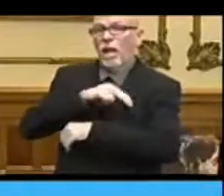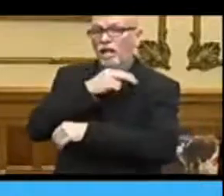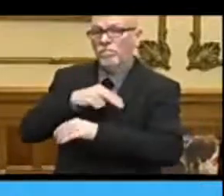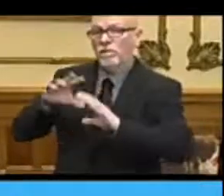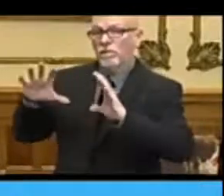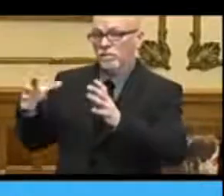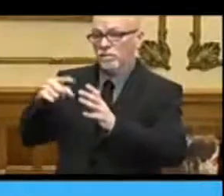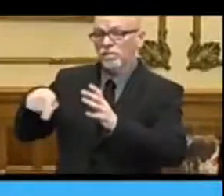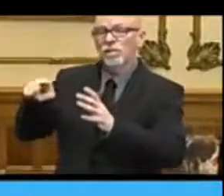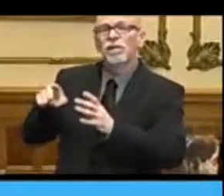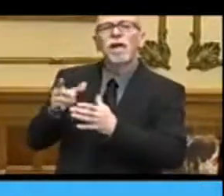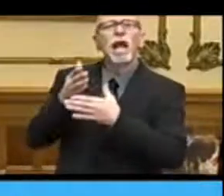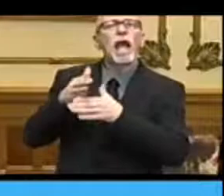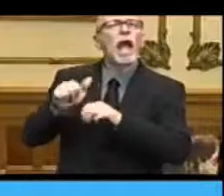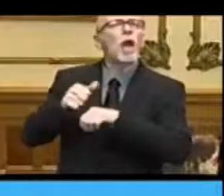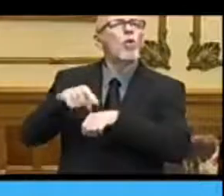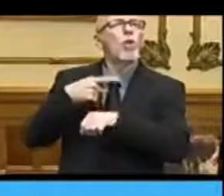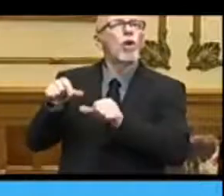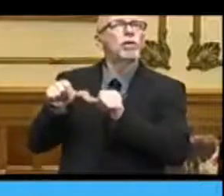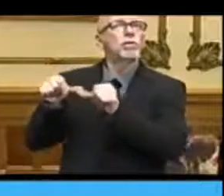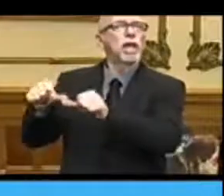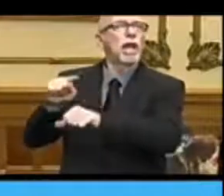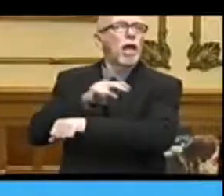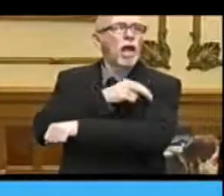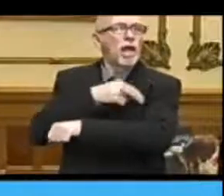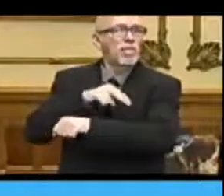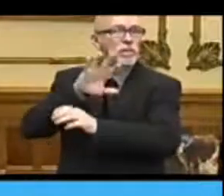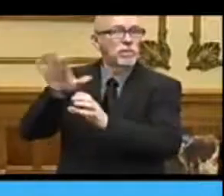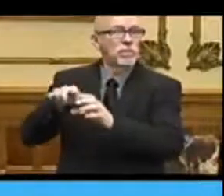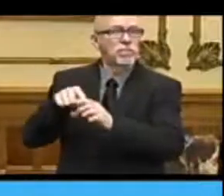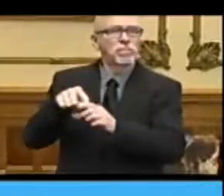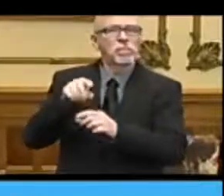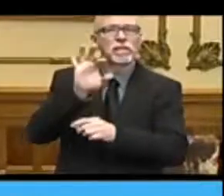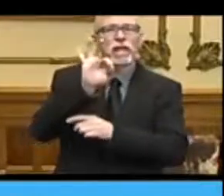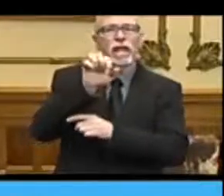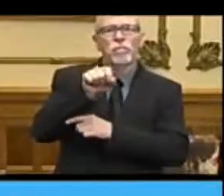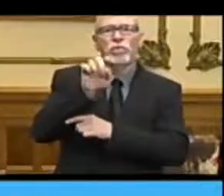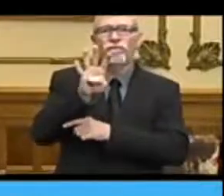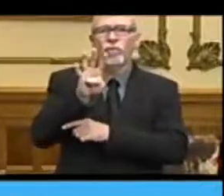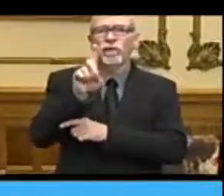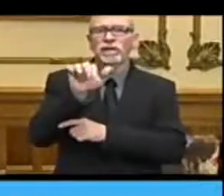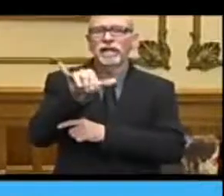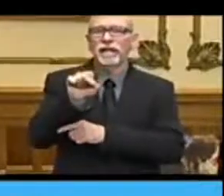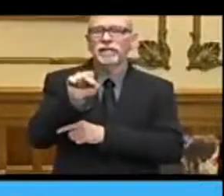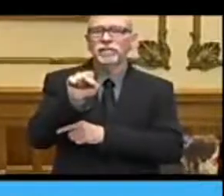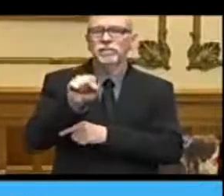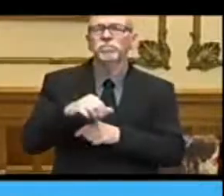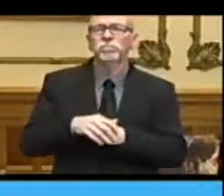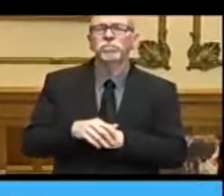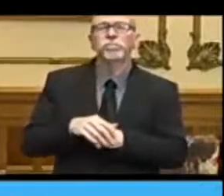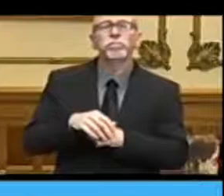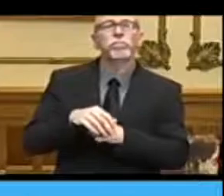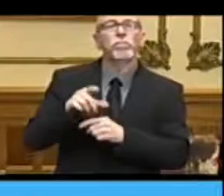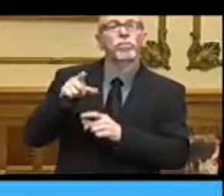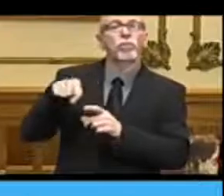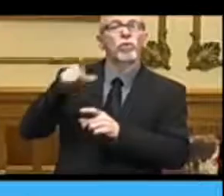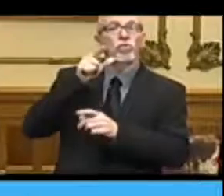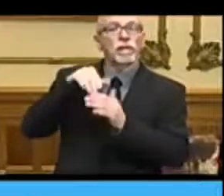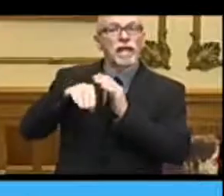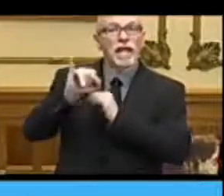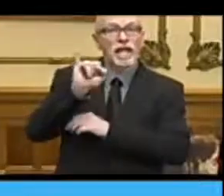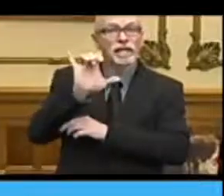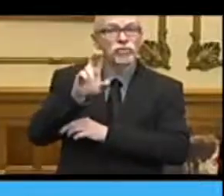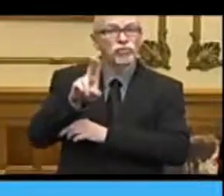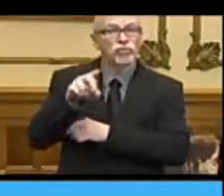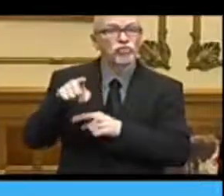hospital, the average length of stay for all patients was 9.4 days. If we looked at those who were admitted to the intensive care